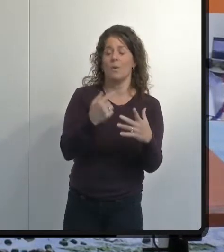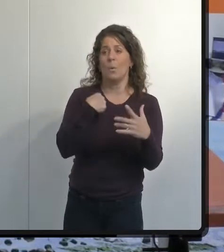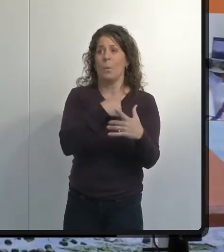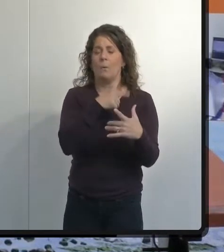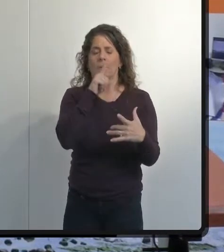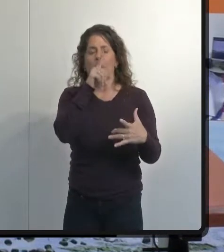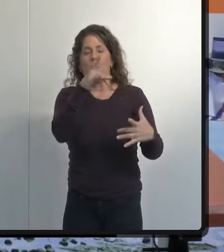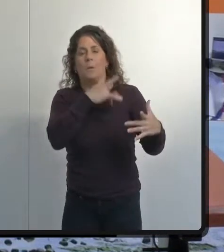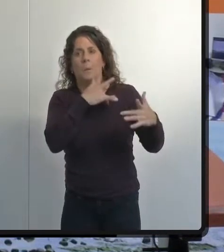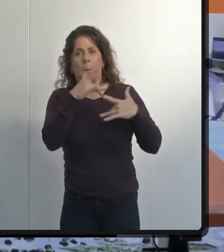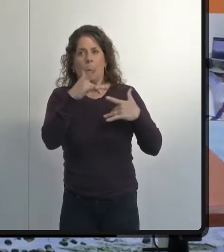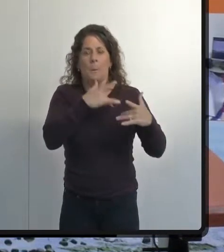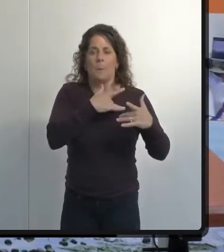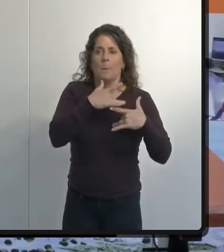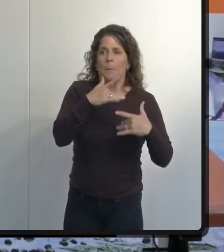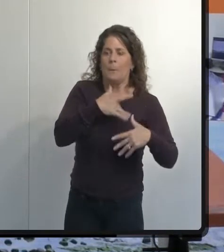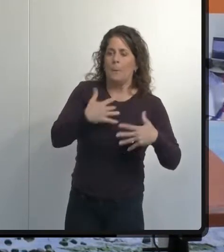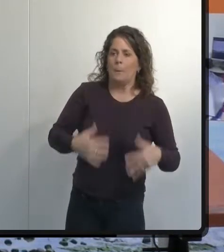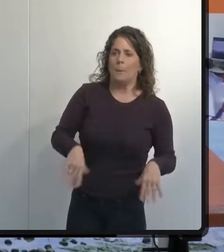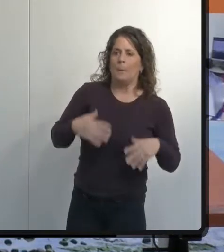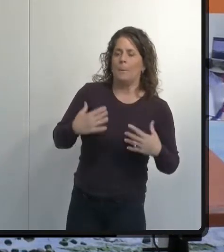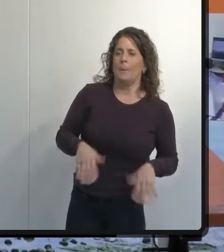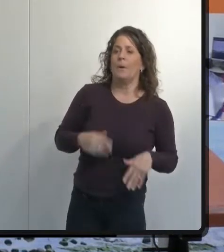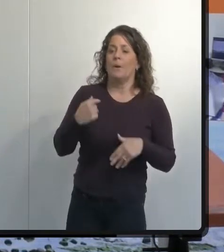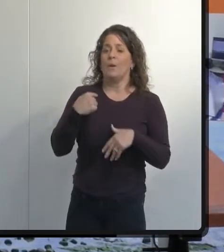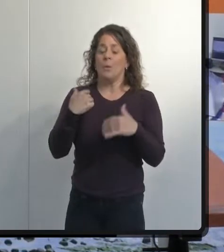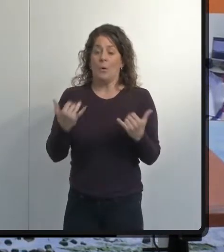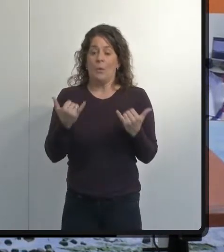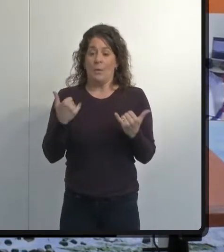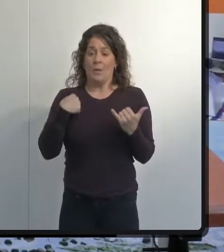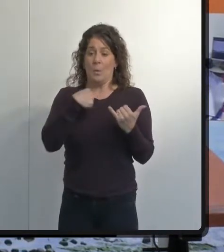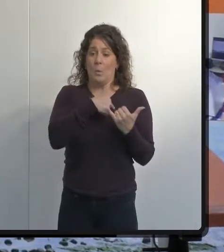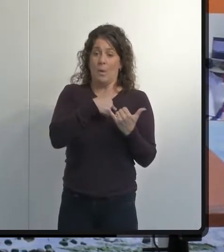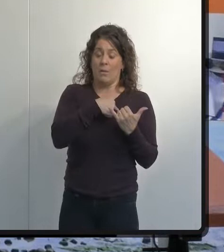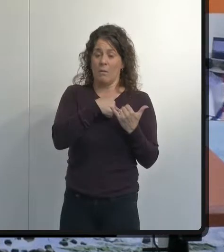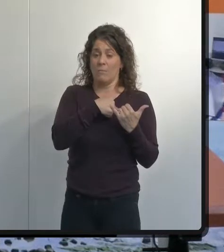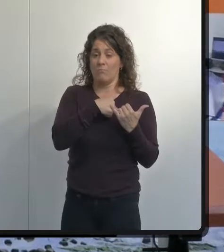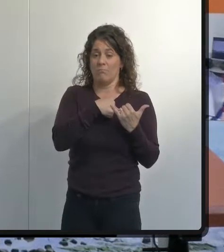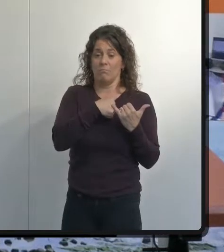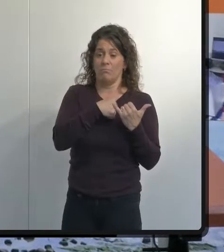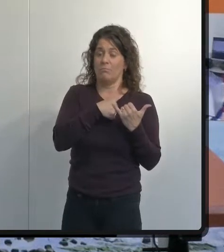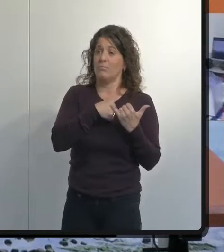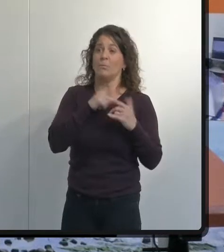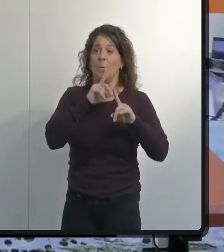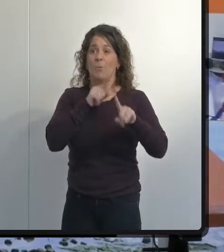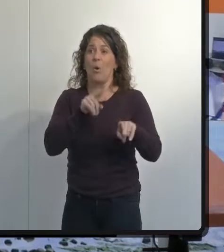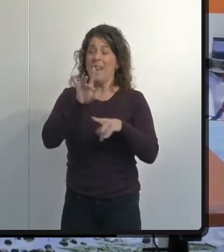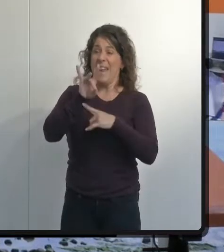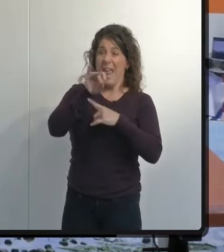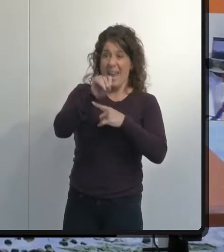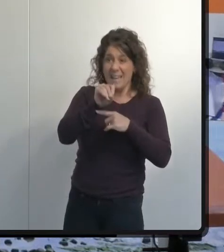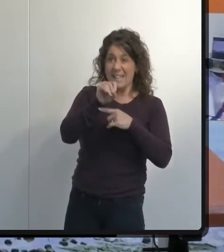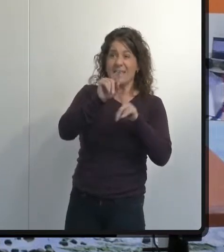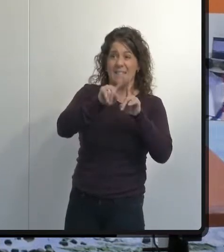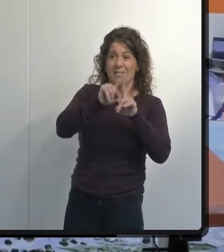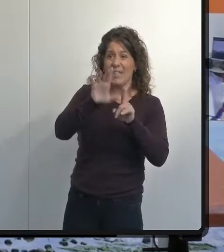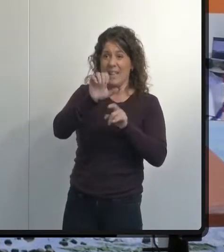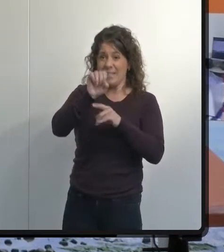Public Health Department. Currently, we are reporting 80 cases of COVID-19 in persons